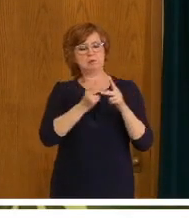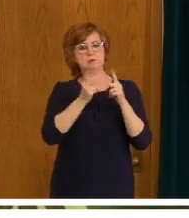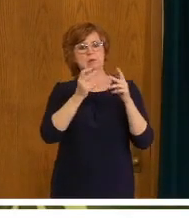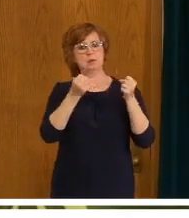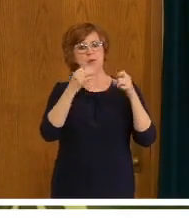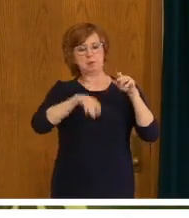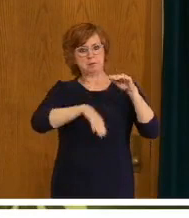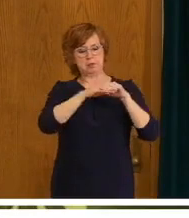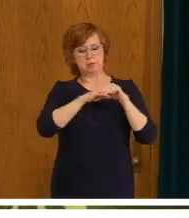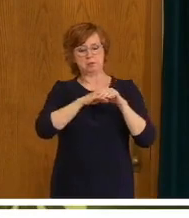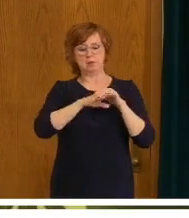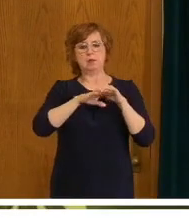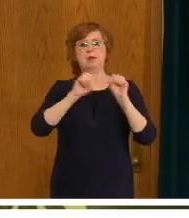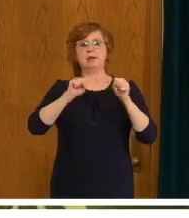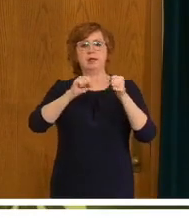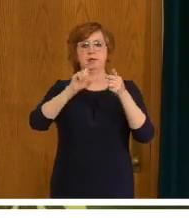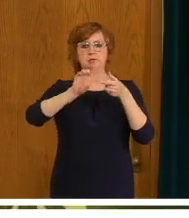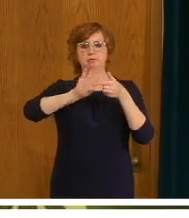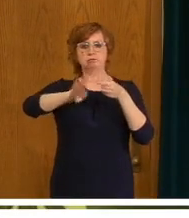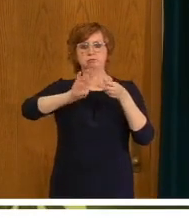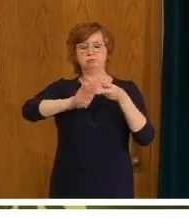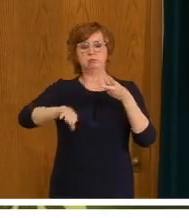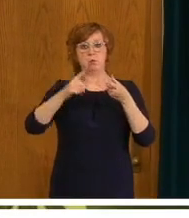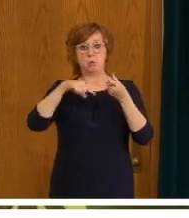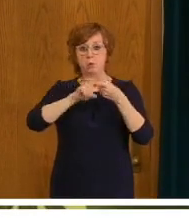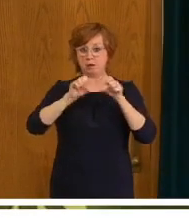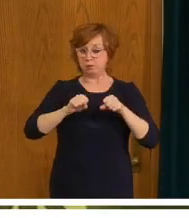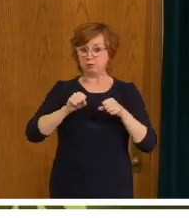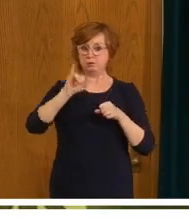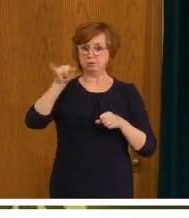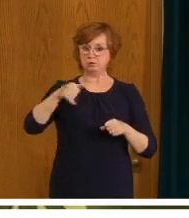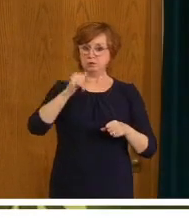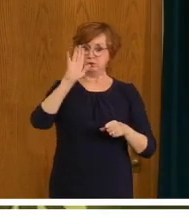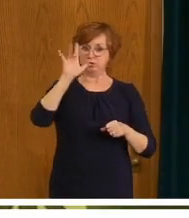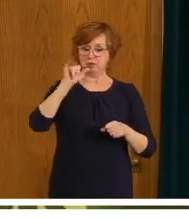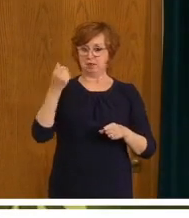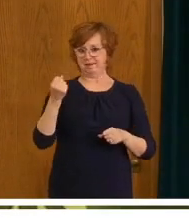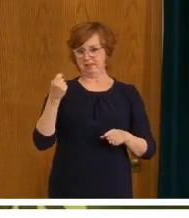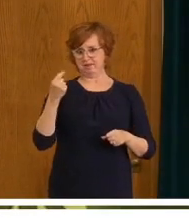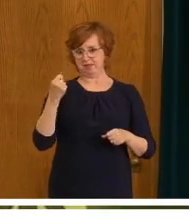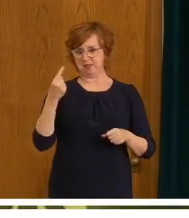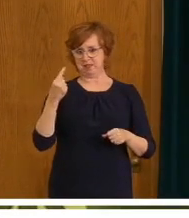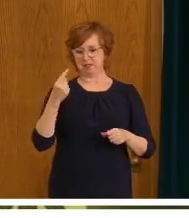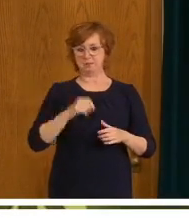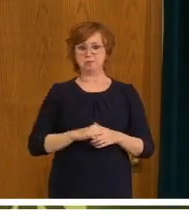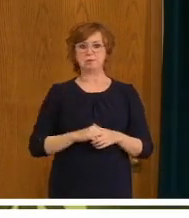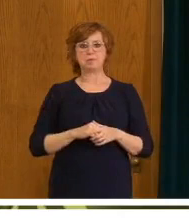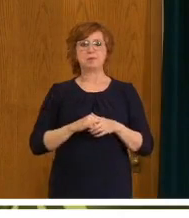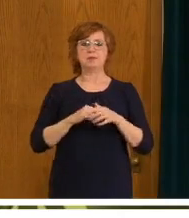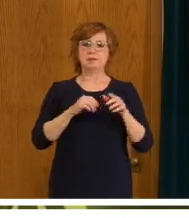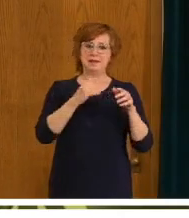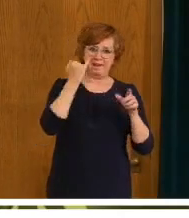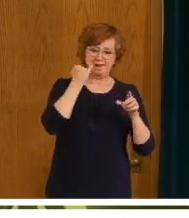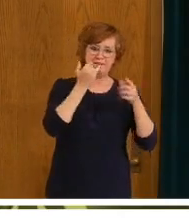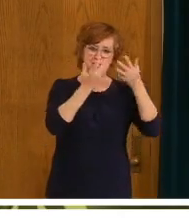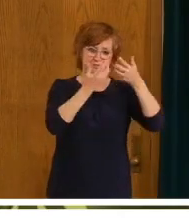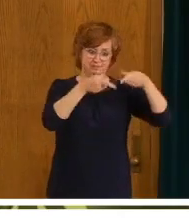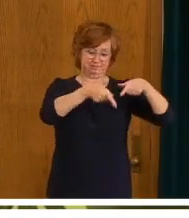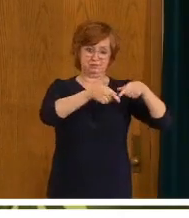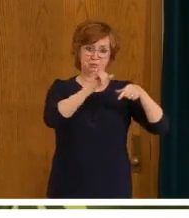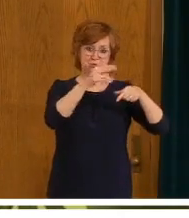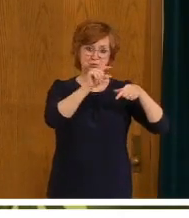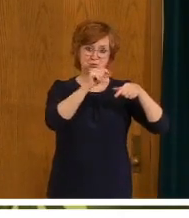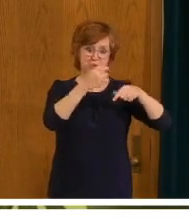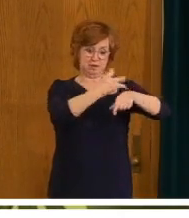happen conceivably then as early as July the 11th. If we meet our vaccination targets by June the 20th.